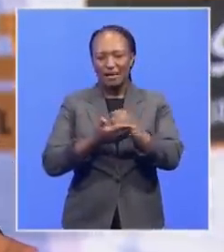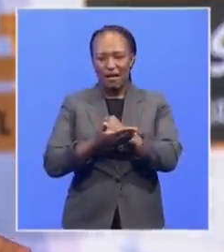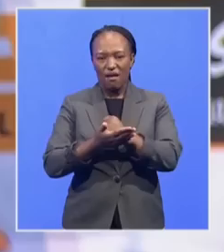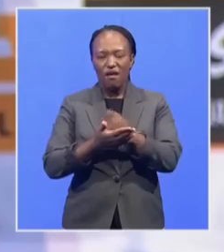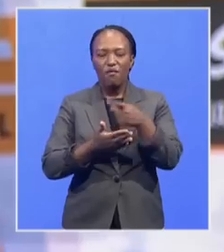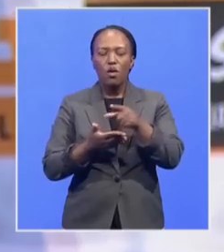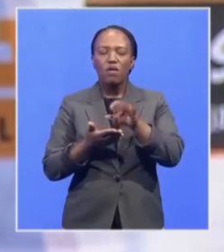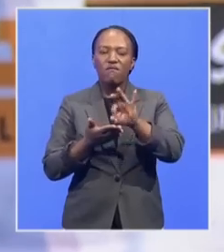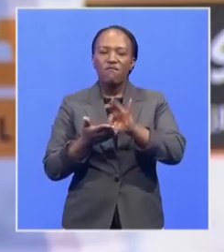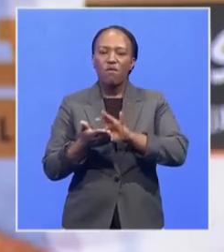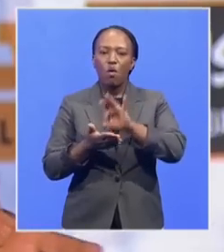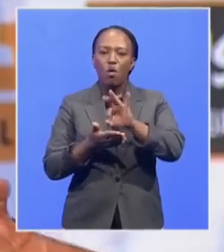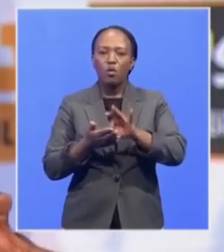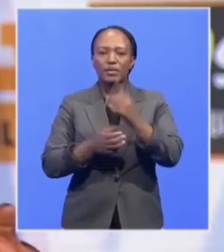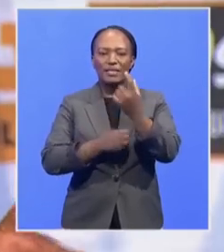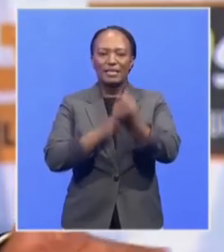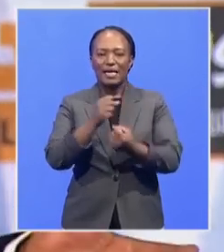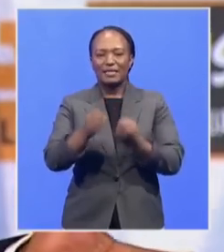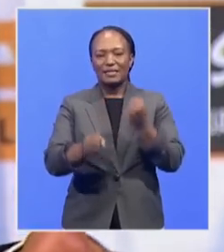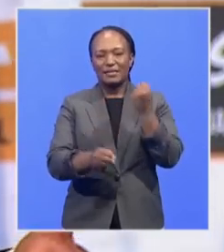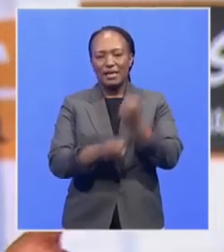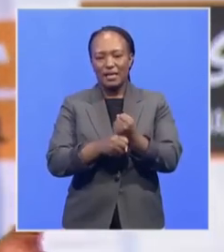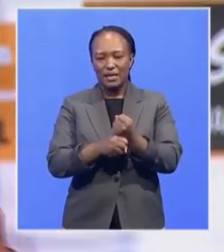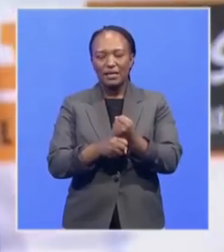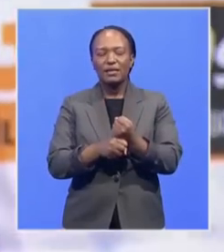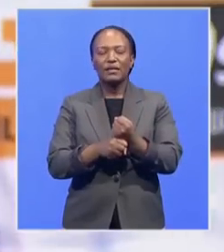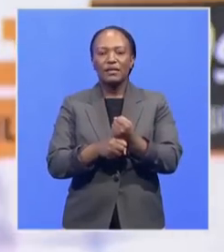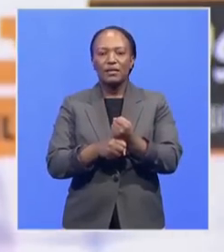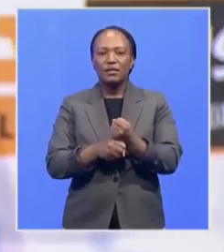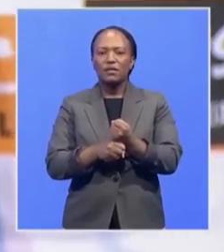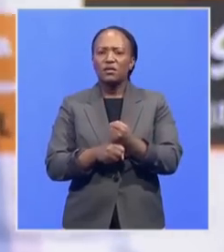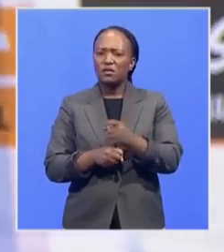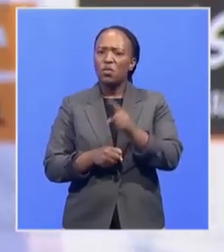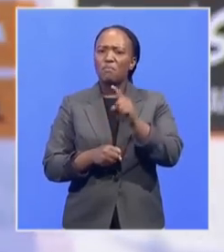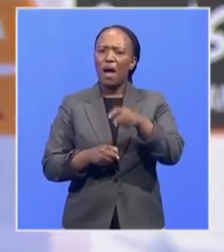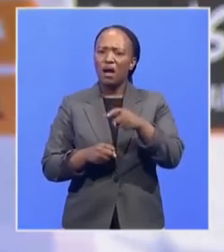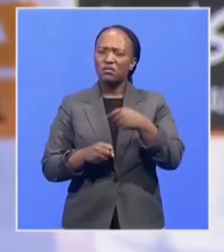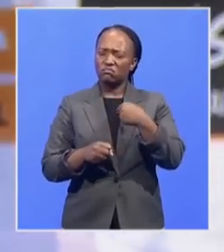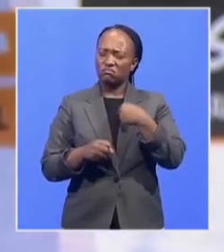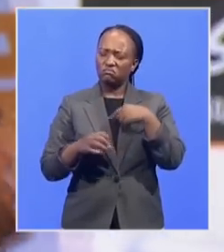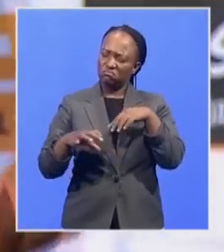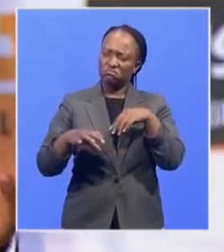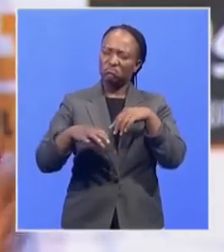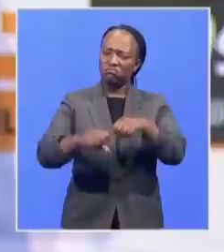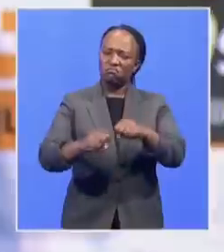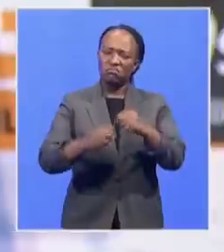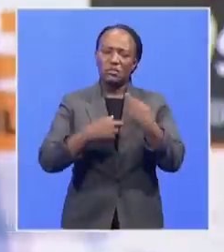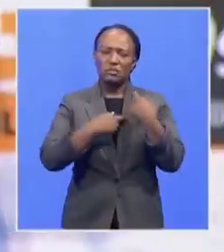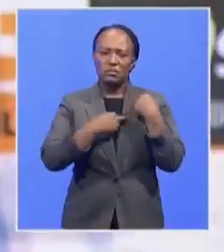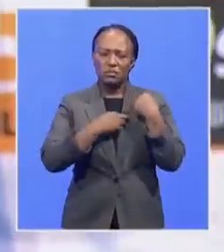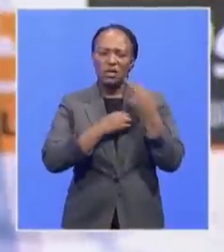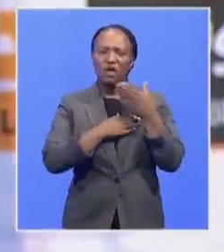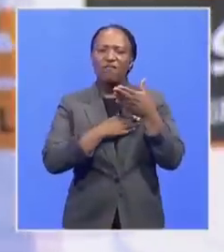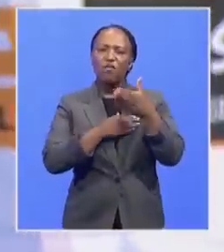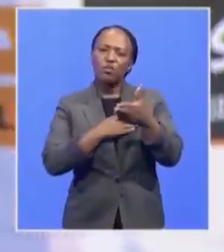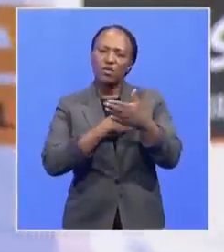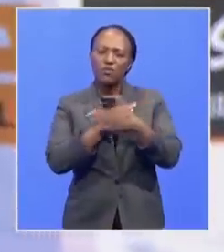vote next year so that we take responsibility for the future of our